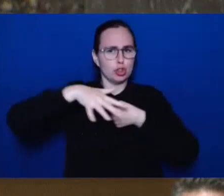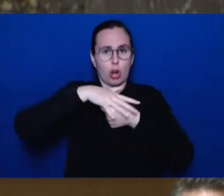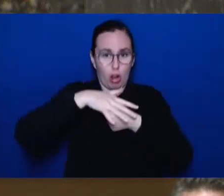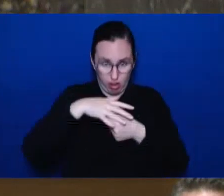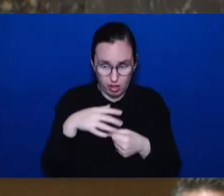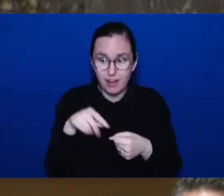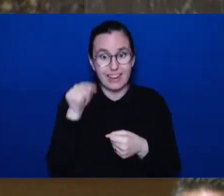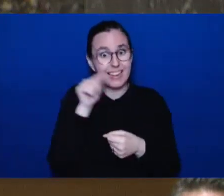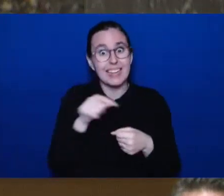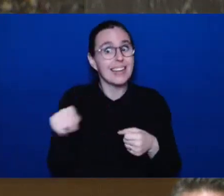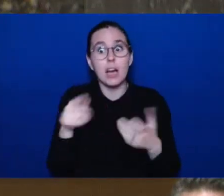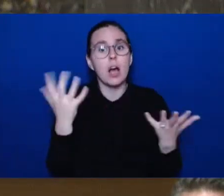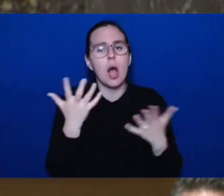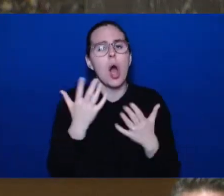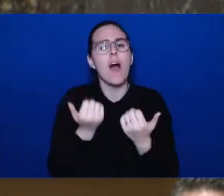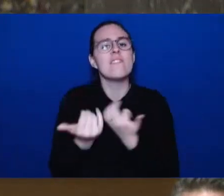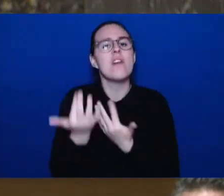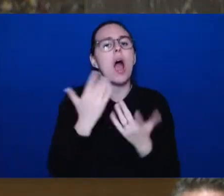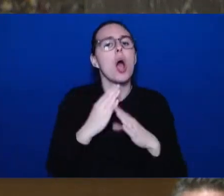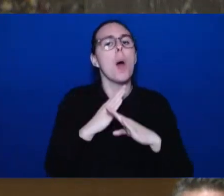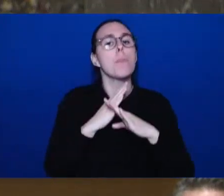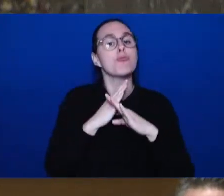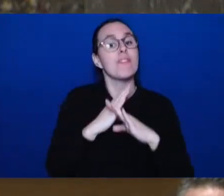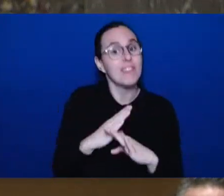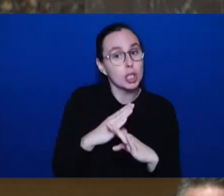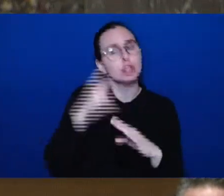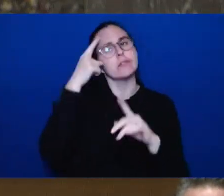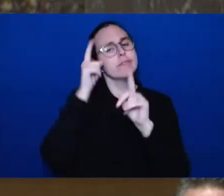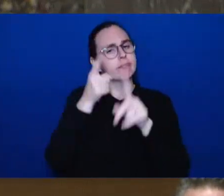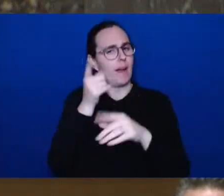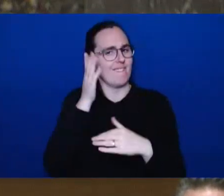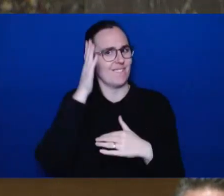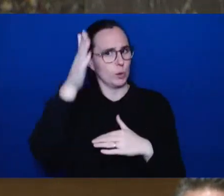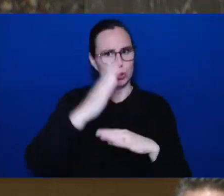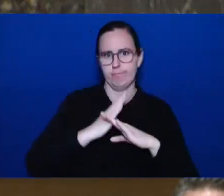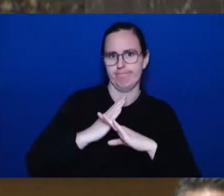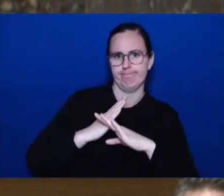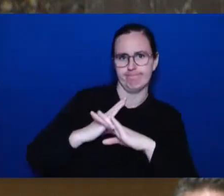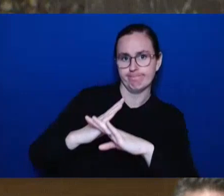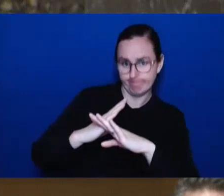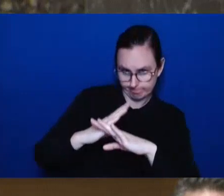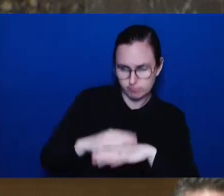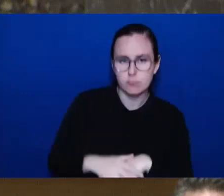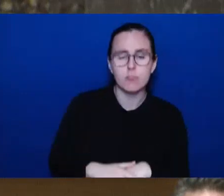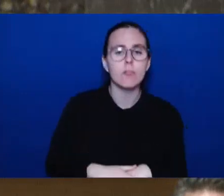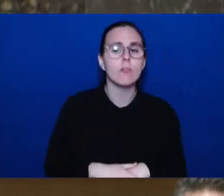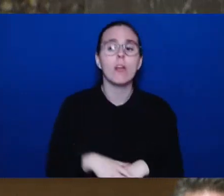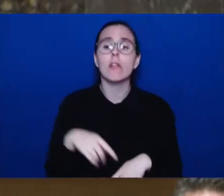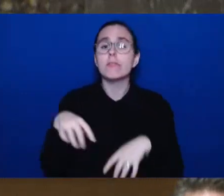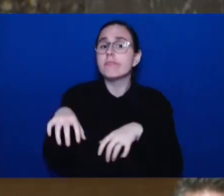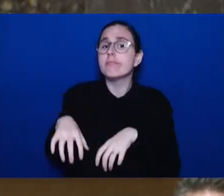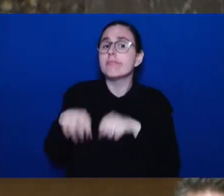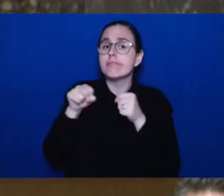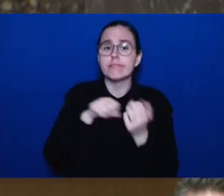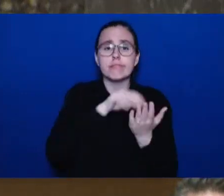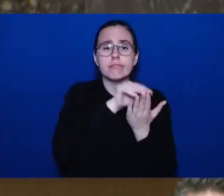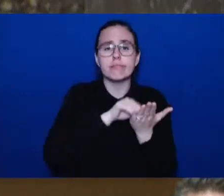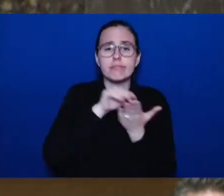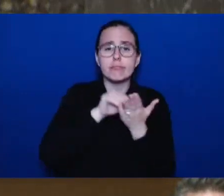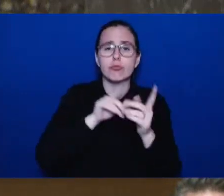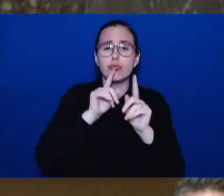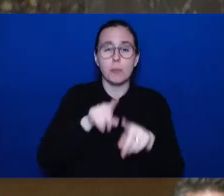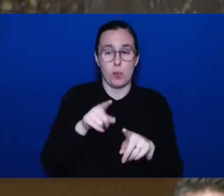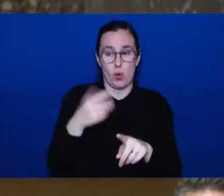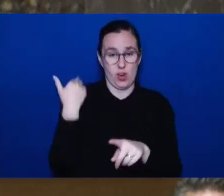a number of reports done after the 2003 fire by former Premier of Manitoba, Gary